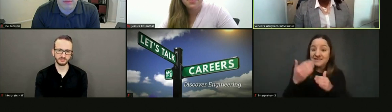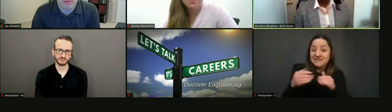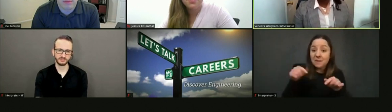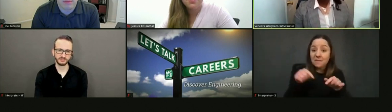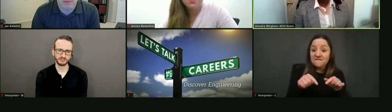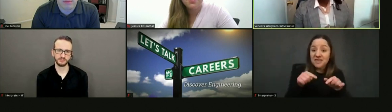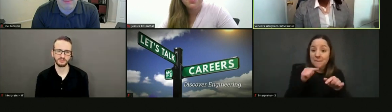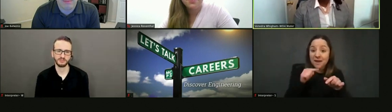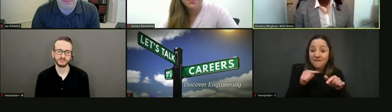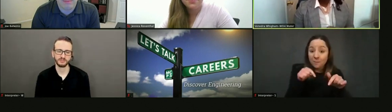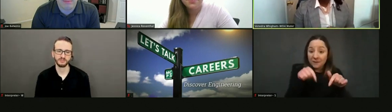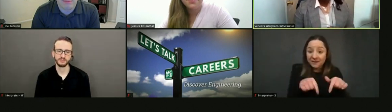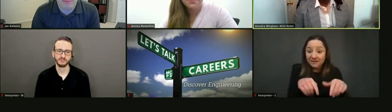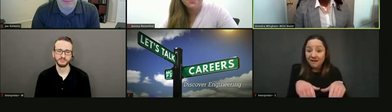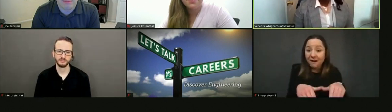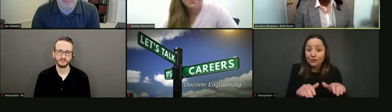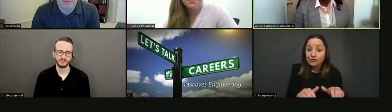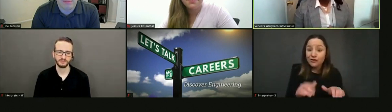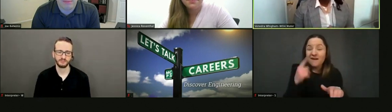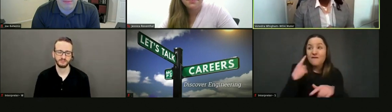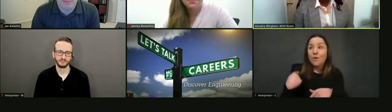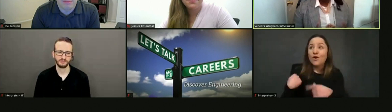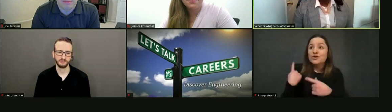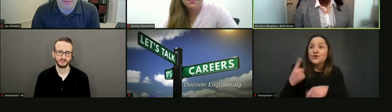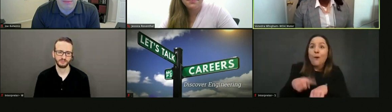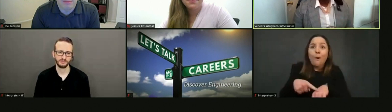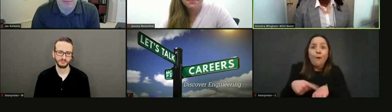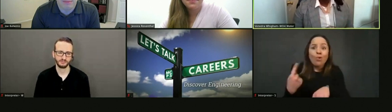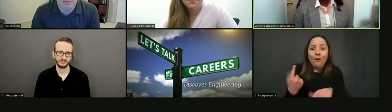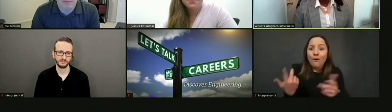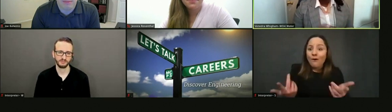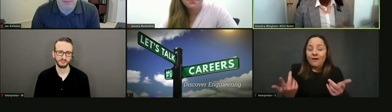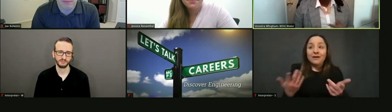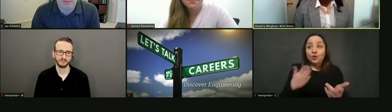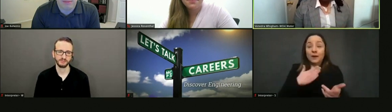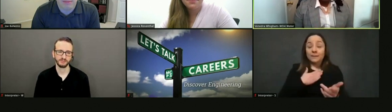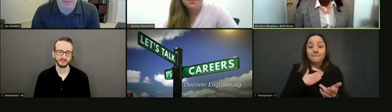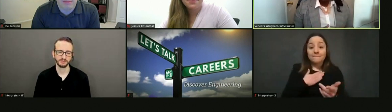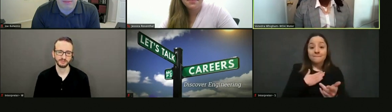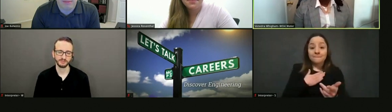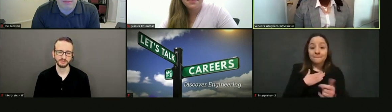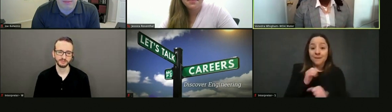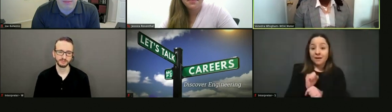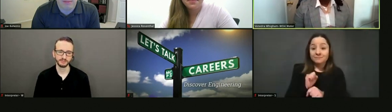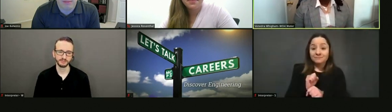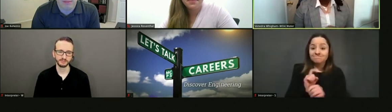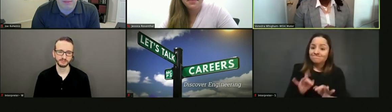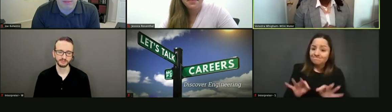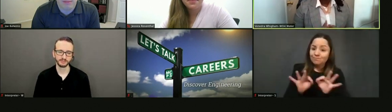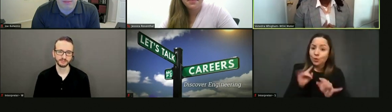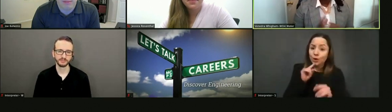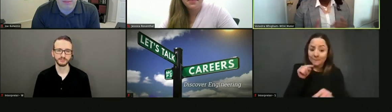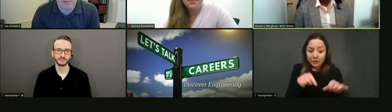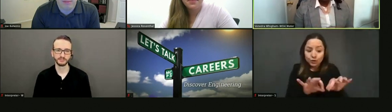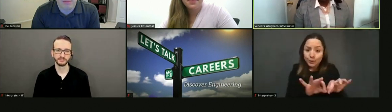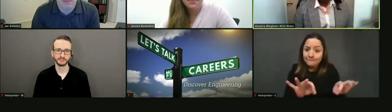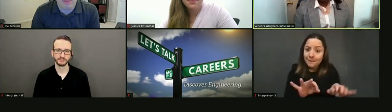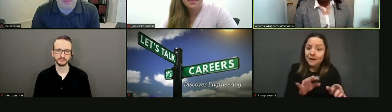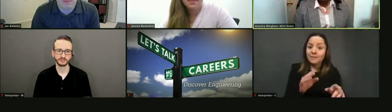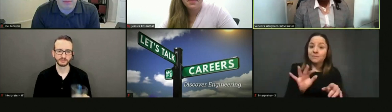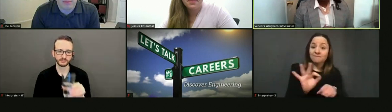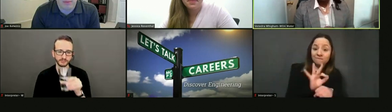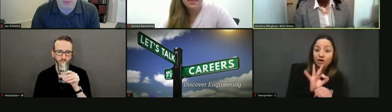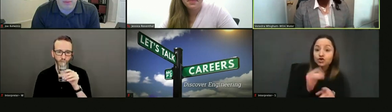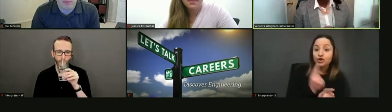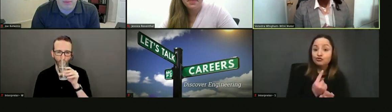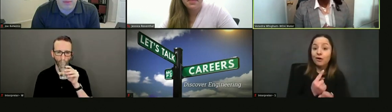so long. And so in my case, it's important for me to make sure they're functioning well, they're standing up to